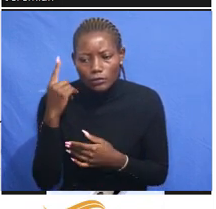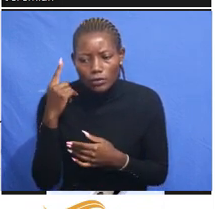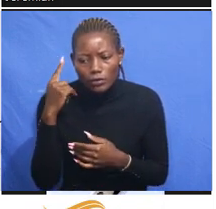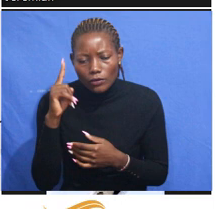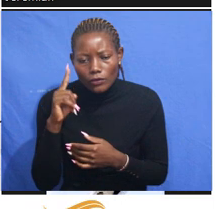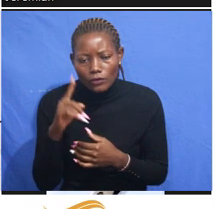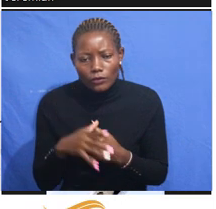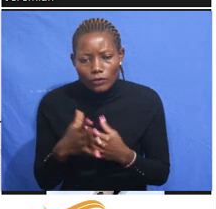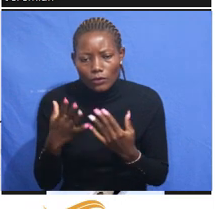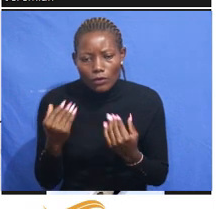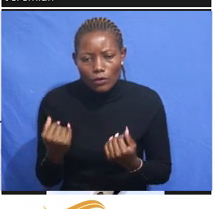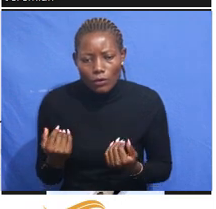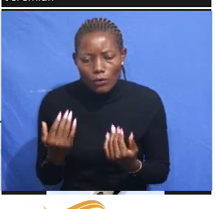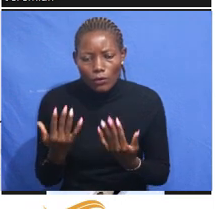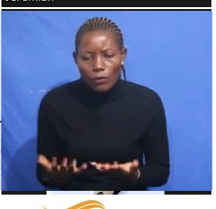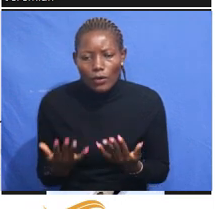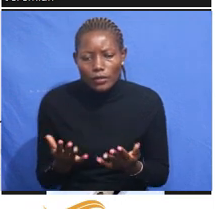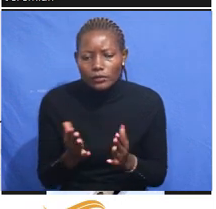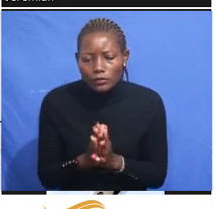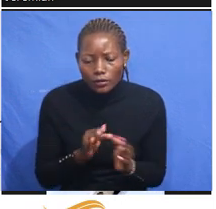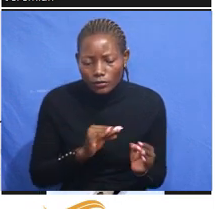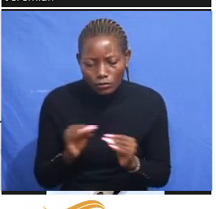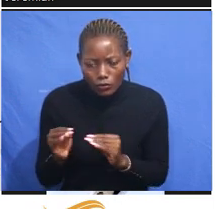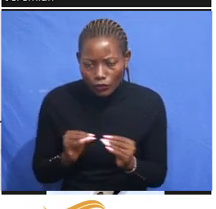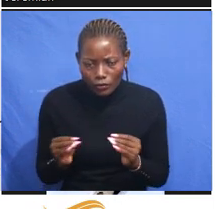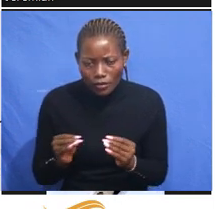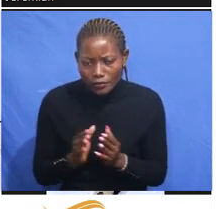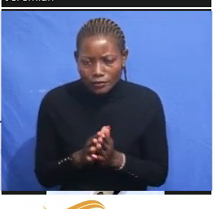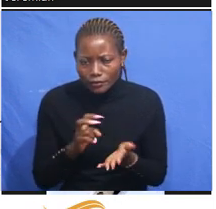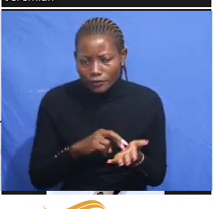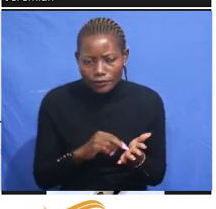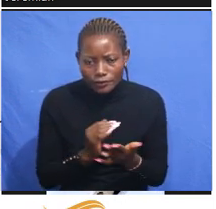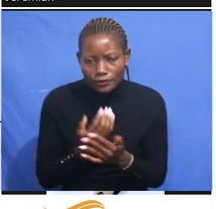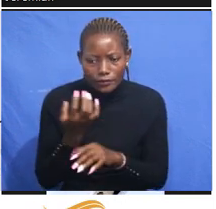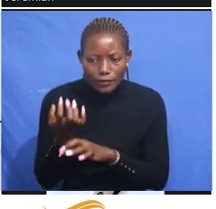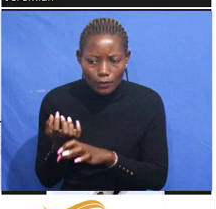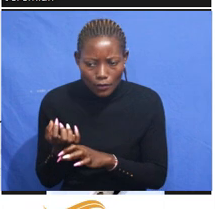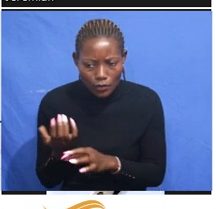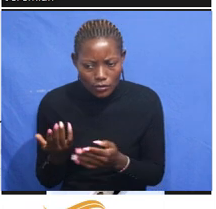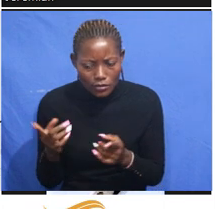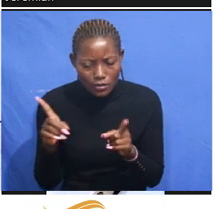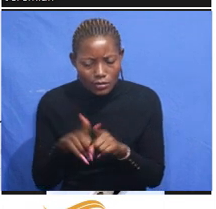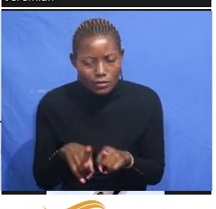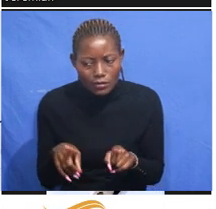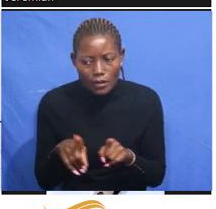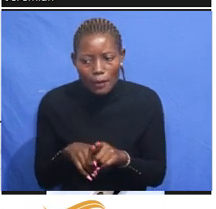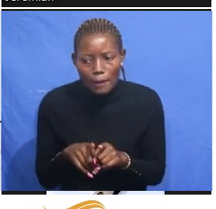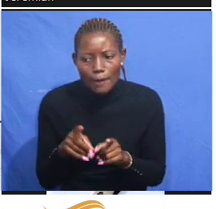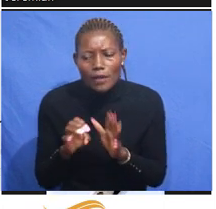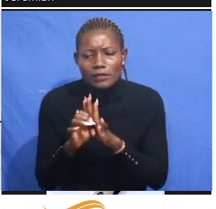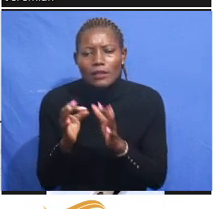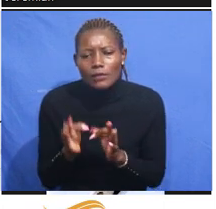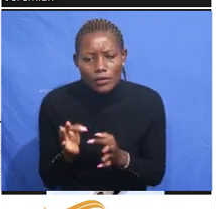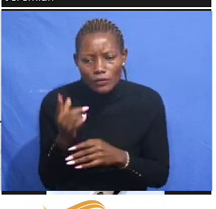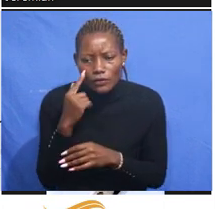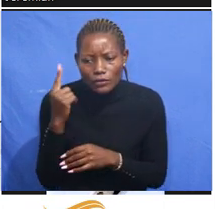towards weight bearing and movement. So you will find that some of the bones are similar, like if you look at